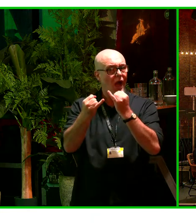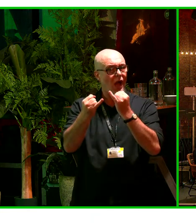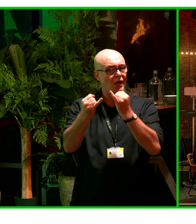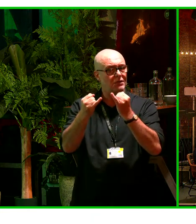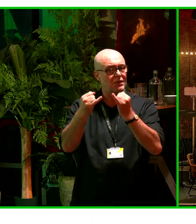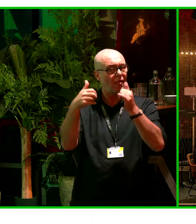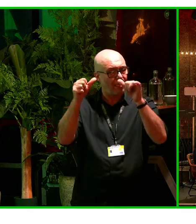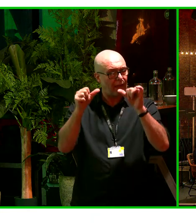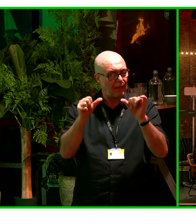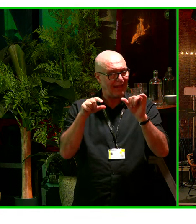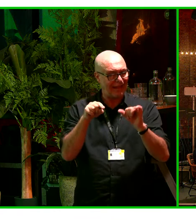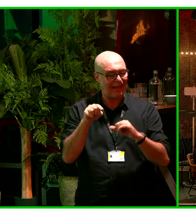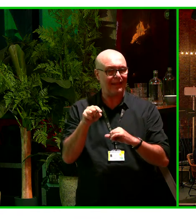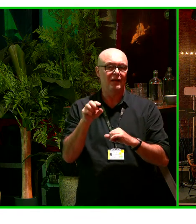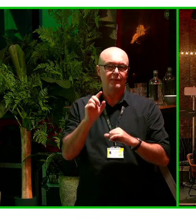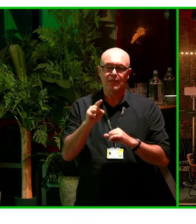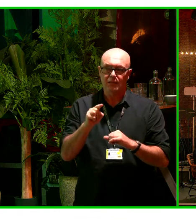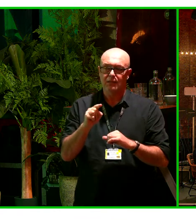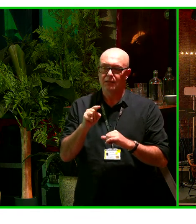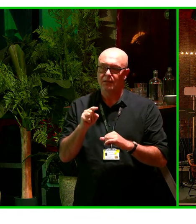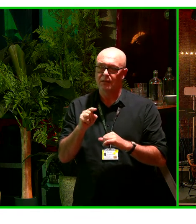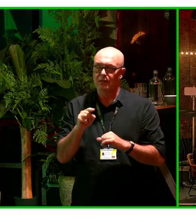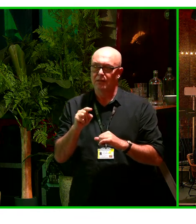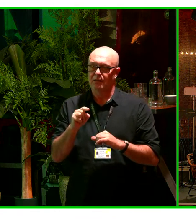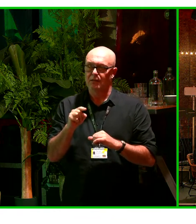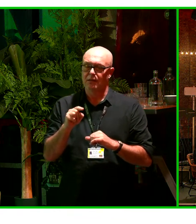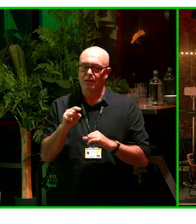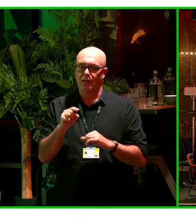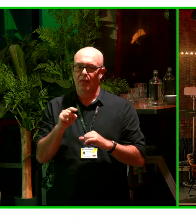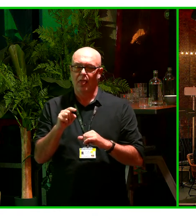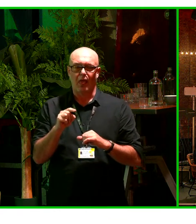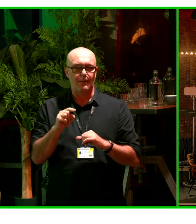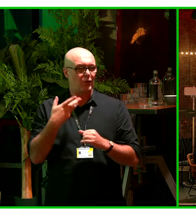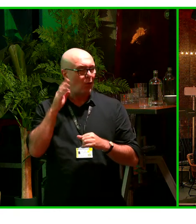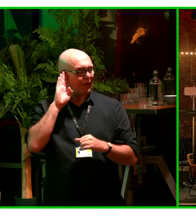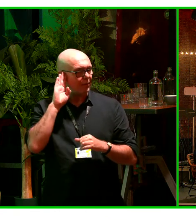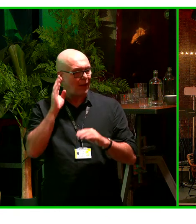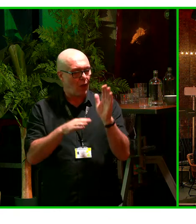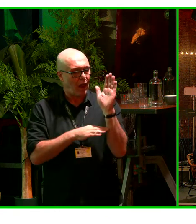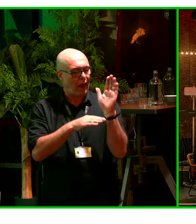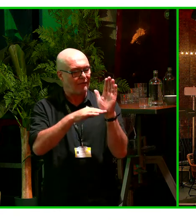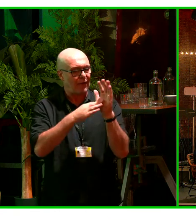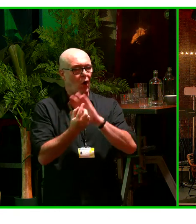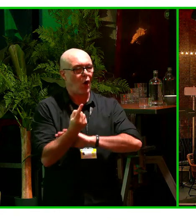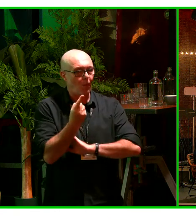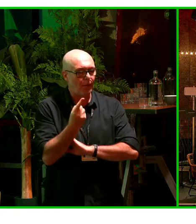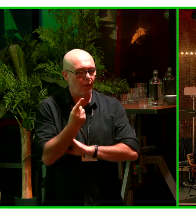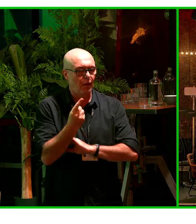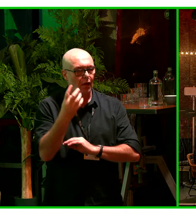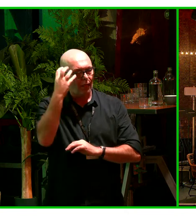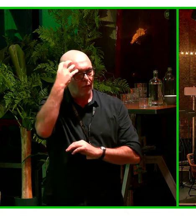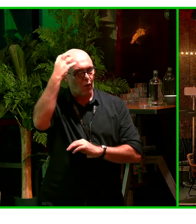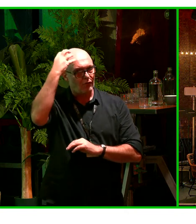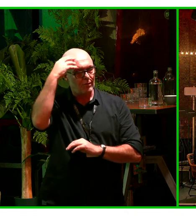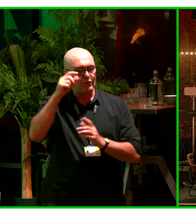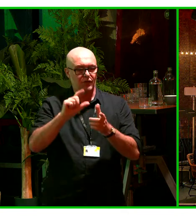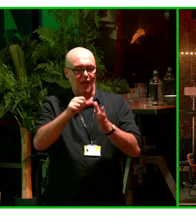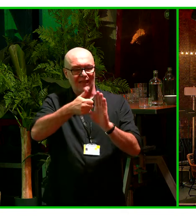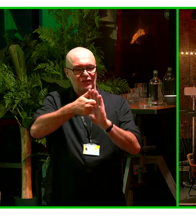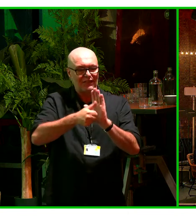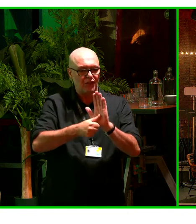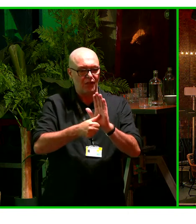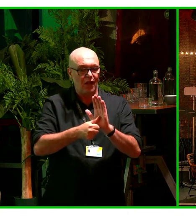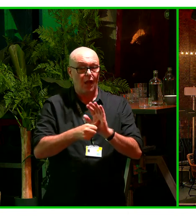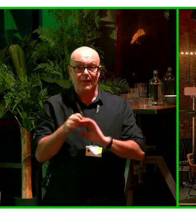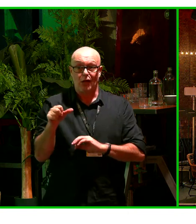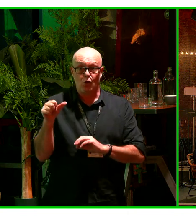population. But at the same time, we hear about levelling up and the agenda that the government's got. And you think the two could marry up and there could